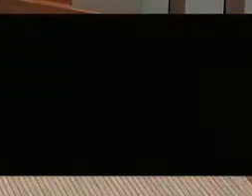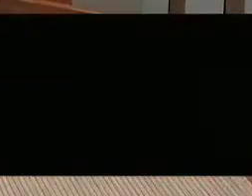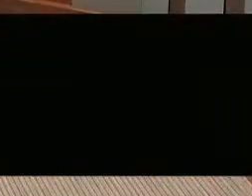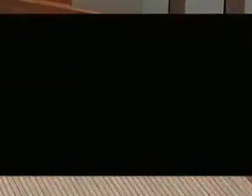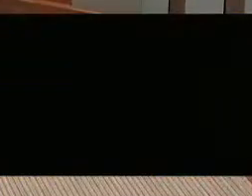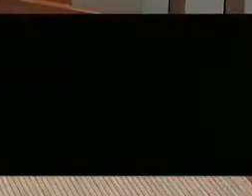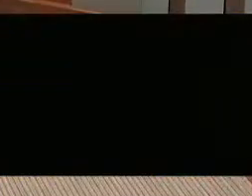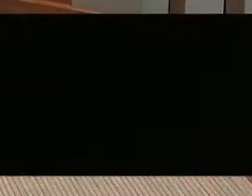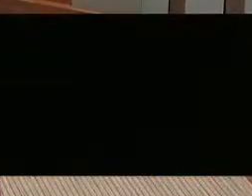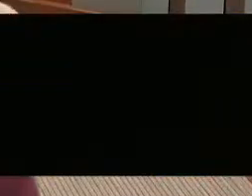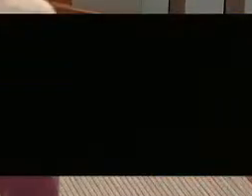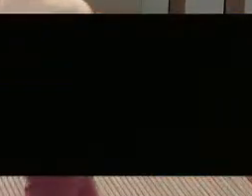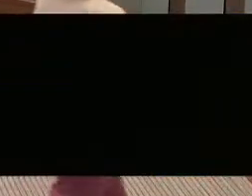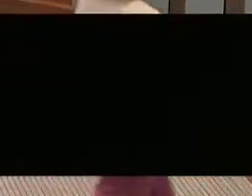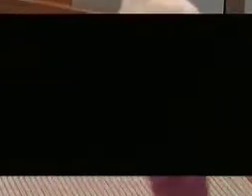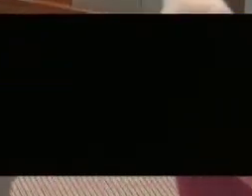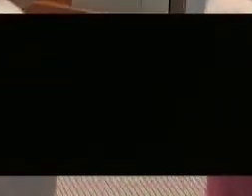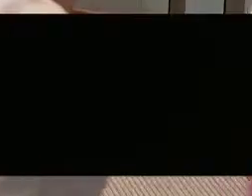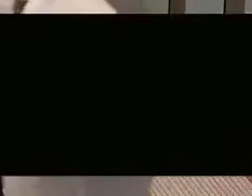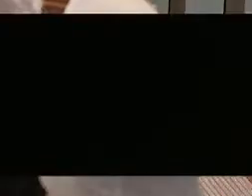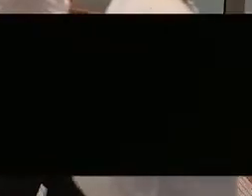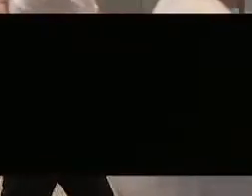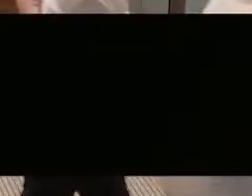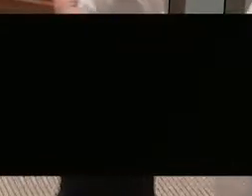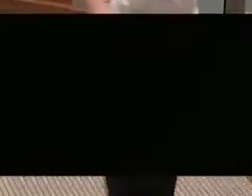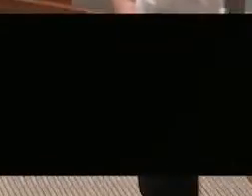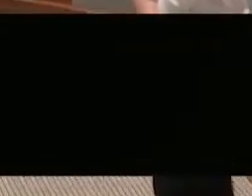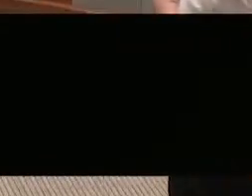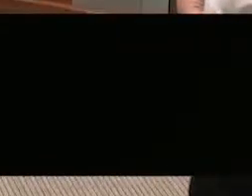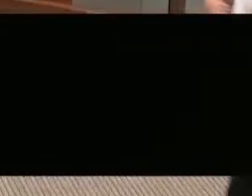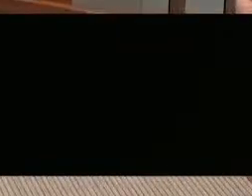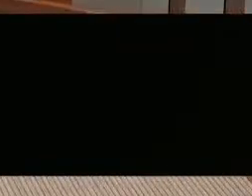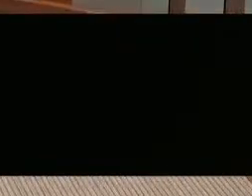You can't go in there. No, that's why I'm giving it to you.